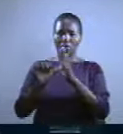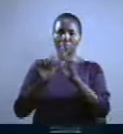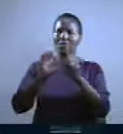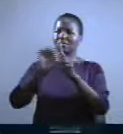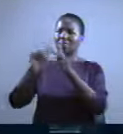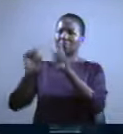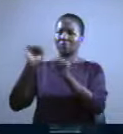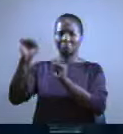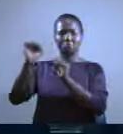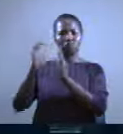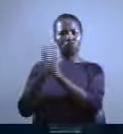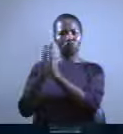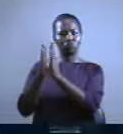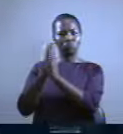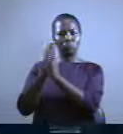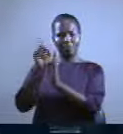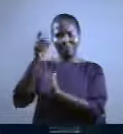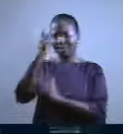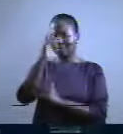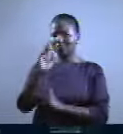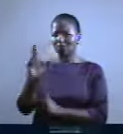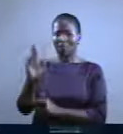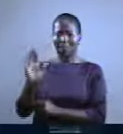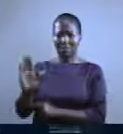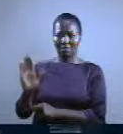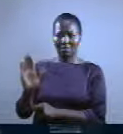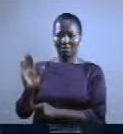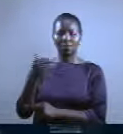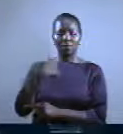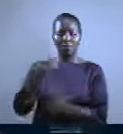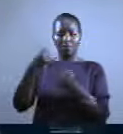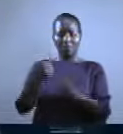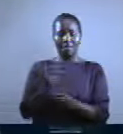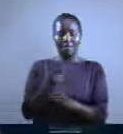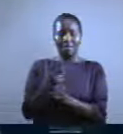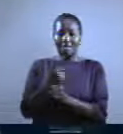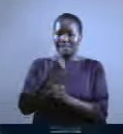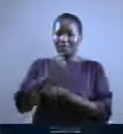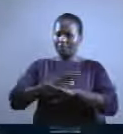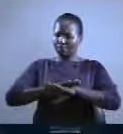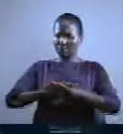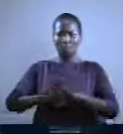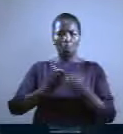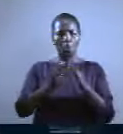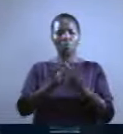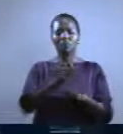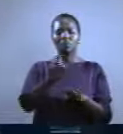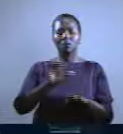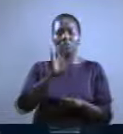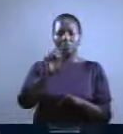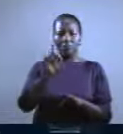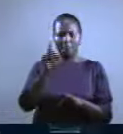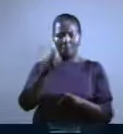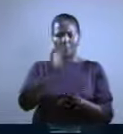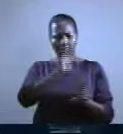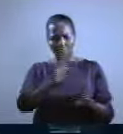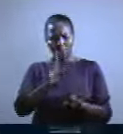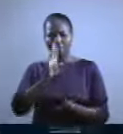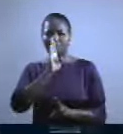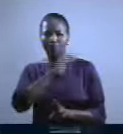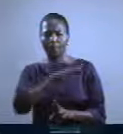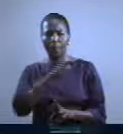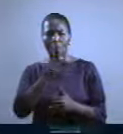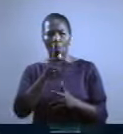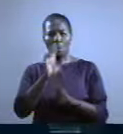other people's religious convictions. We affirm that no part of society in South Africa should be treated with indignity